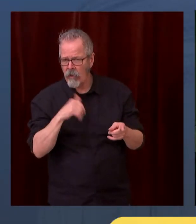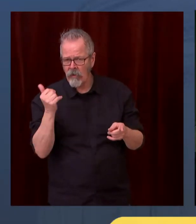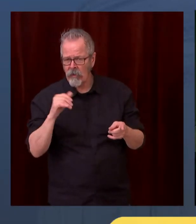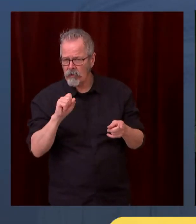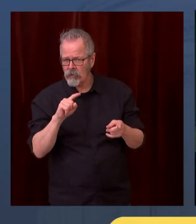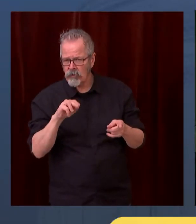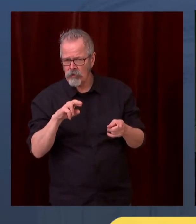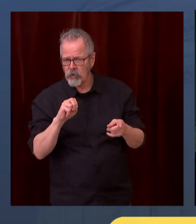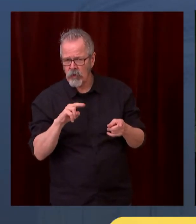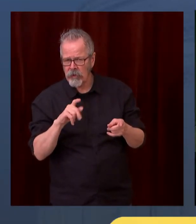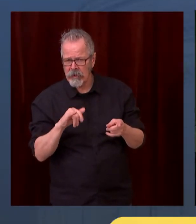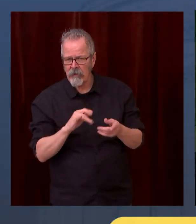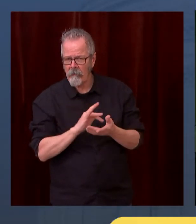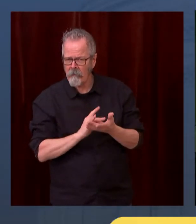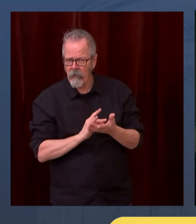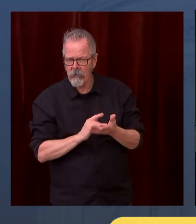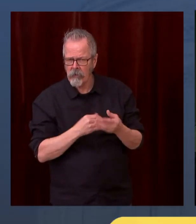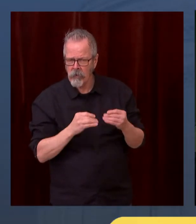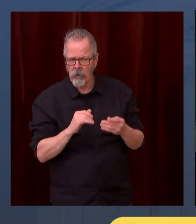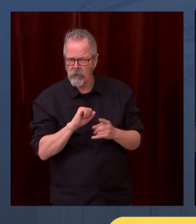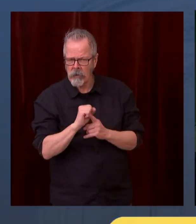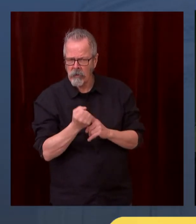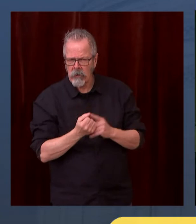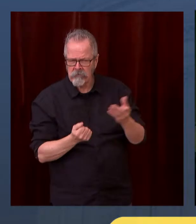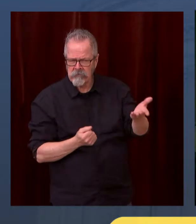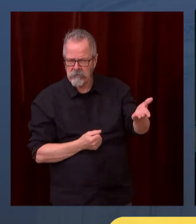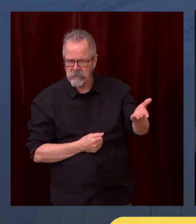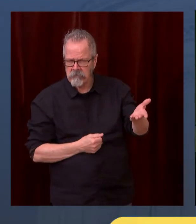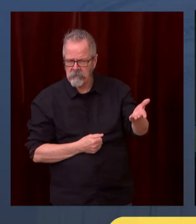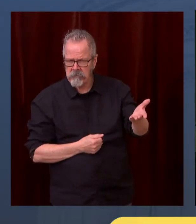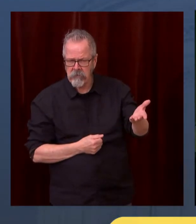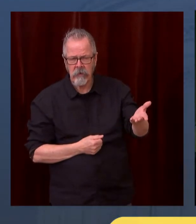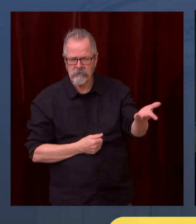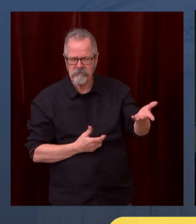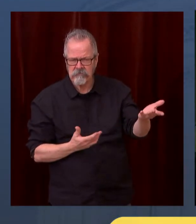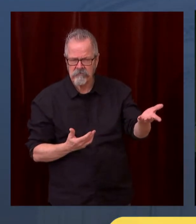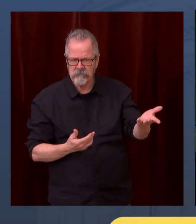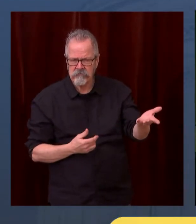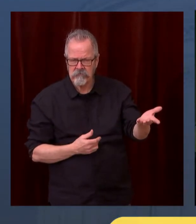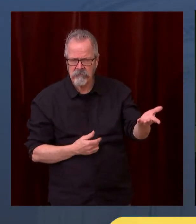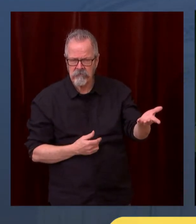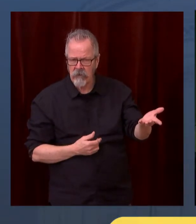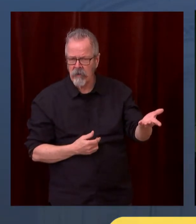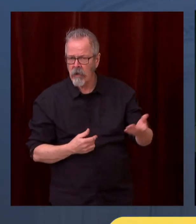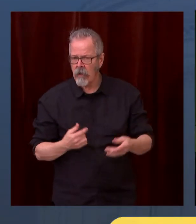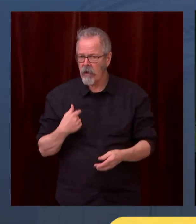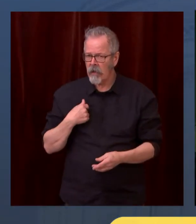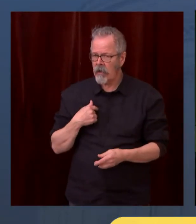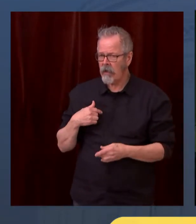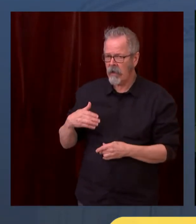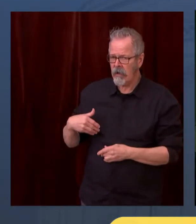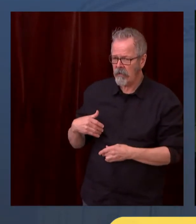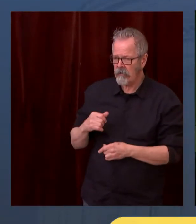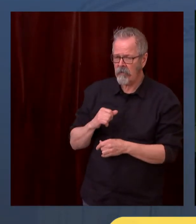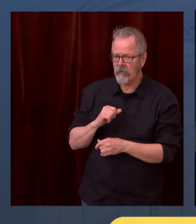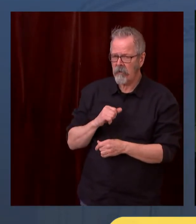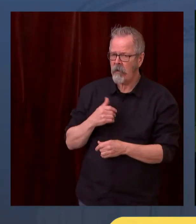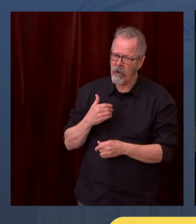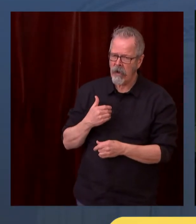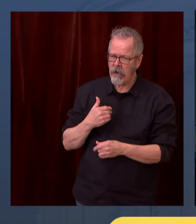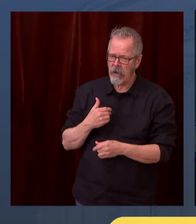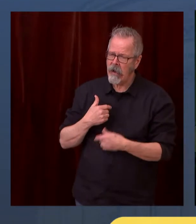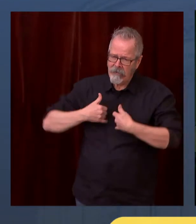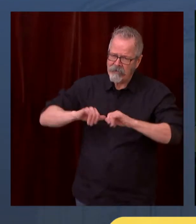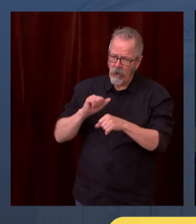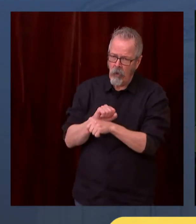the pharmacy situation? I did want to say that we are working with our federal partners to do